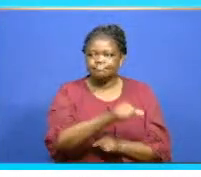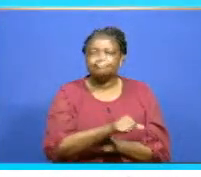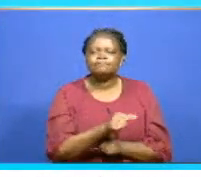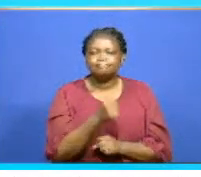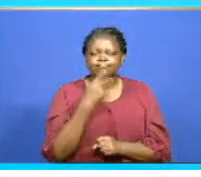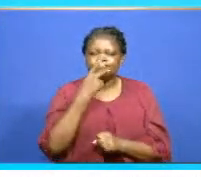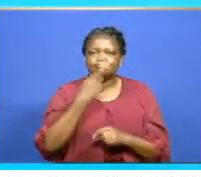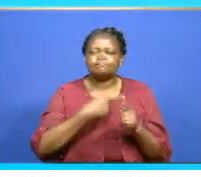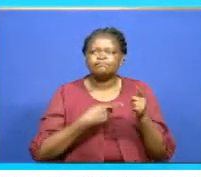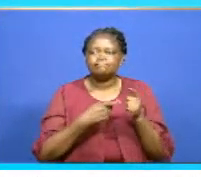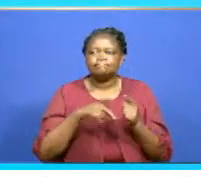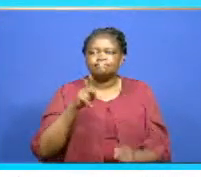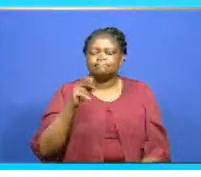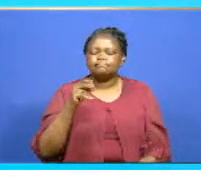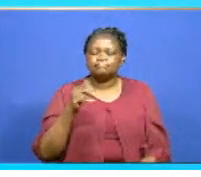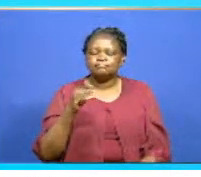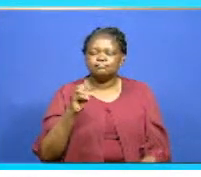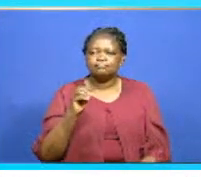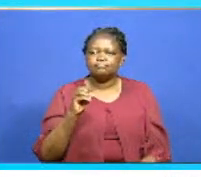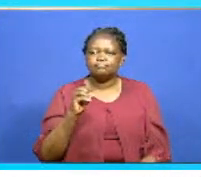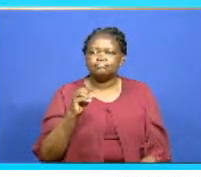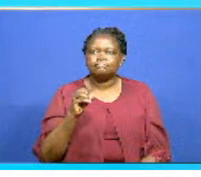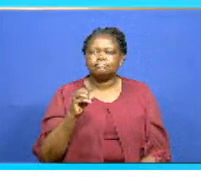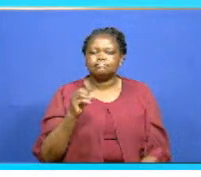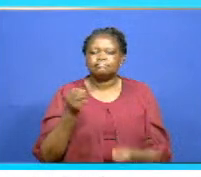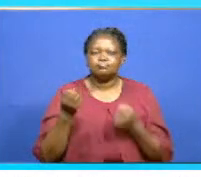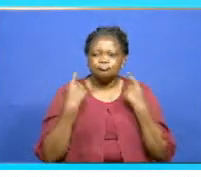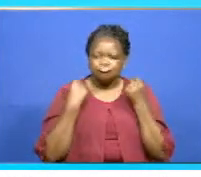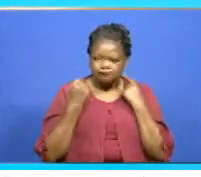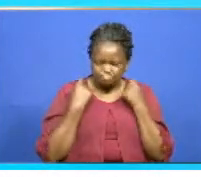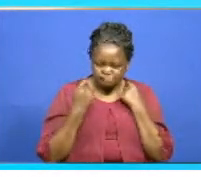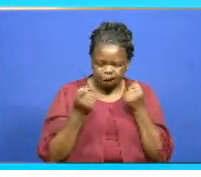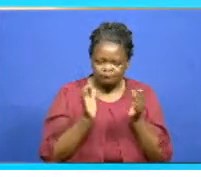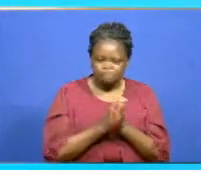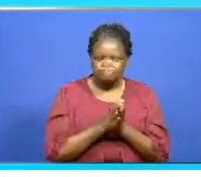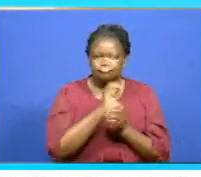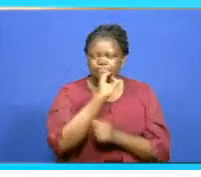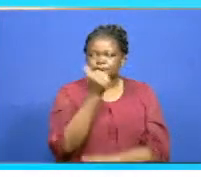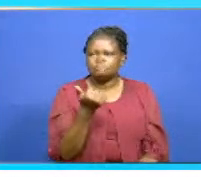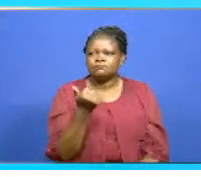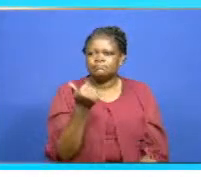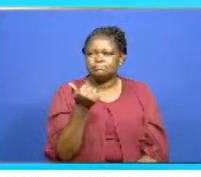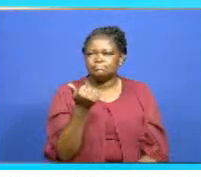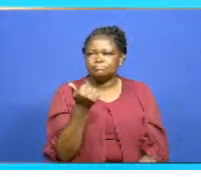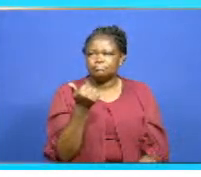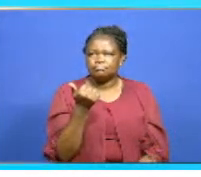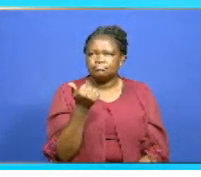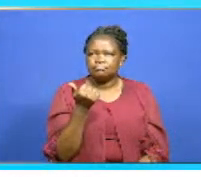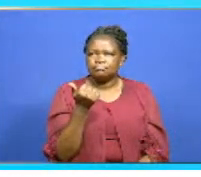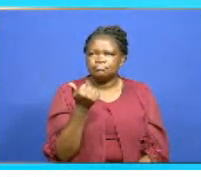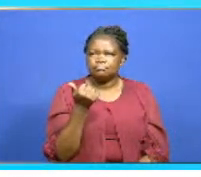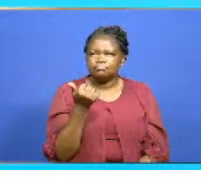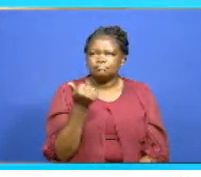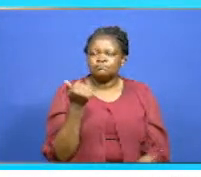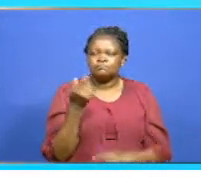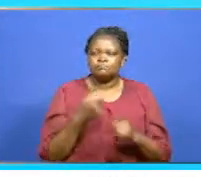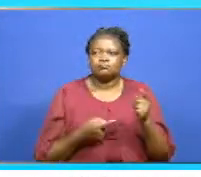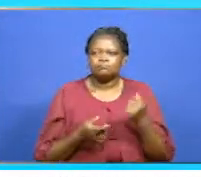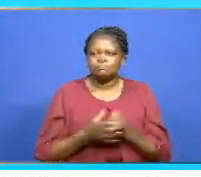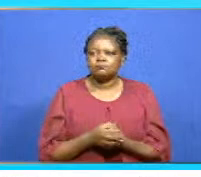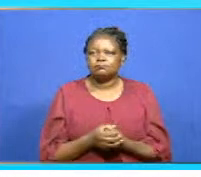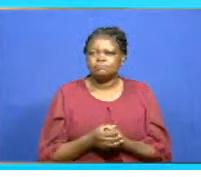watching from Kericho Litain. Maina Timothy Makweba, watching